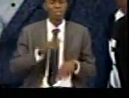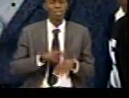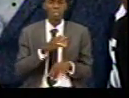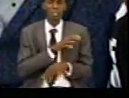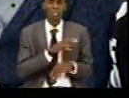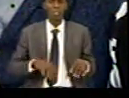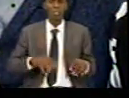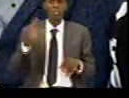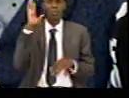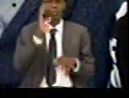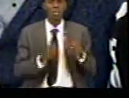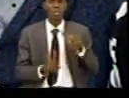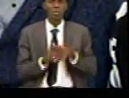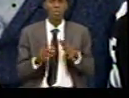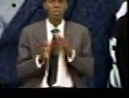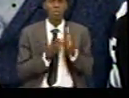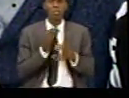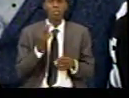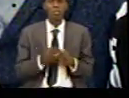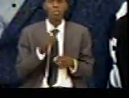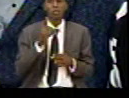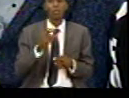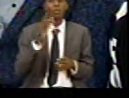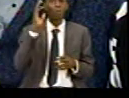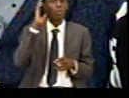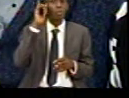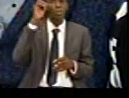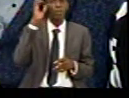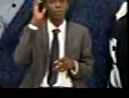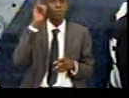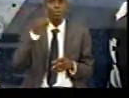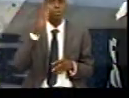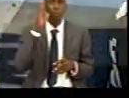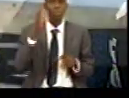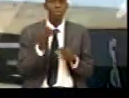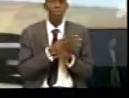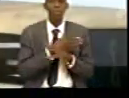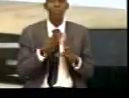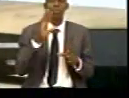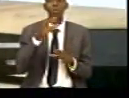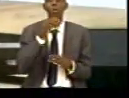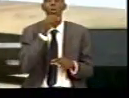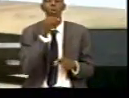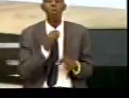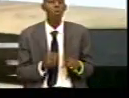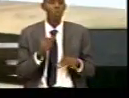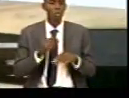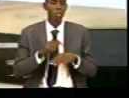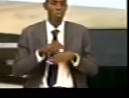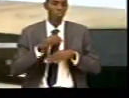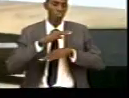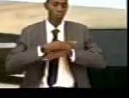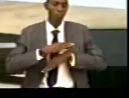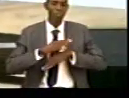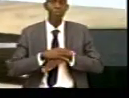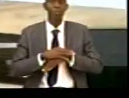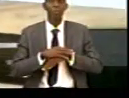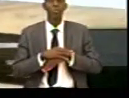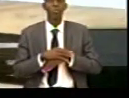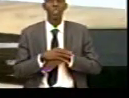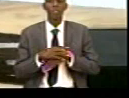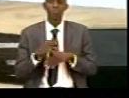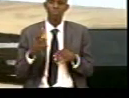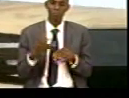come. You tear away your own timetable. I tear off my own timetable.